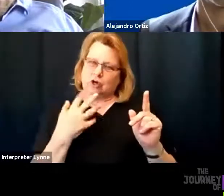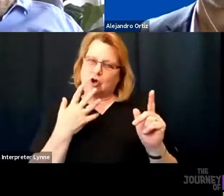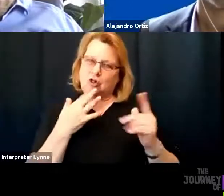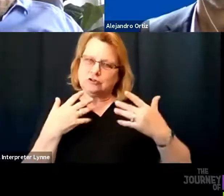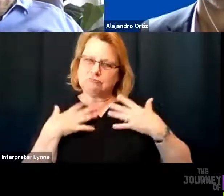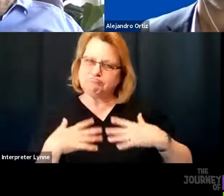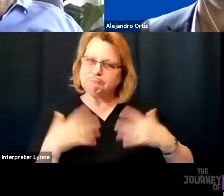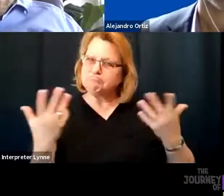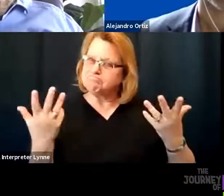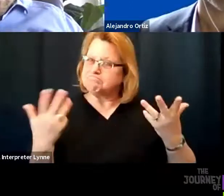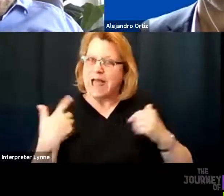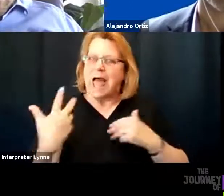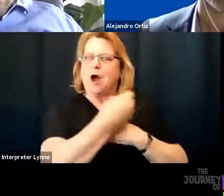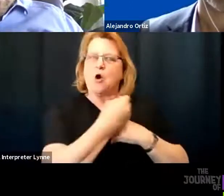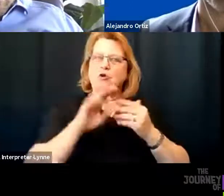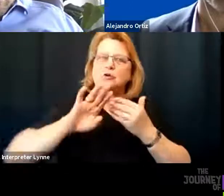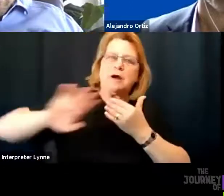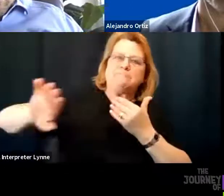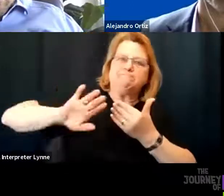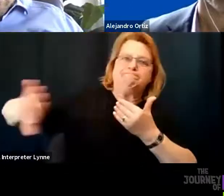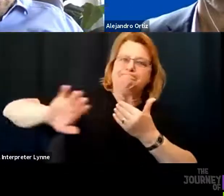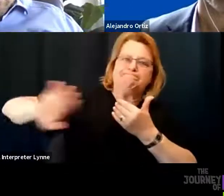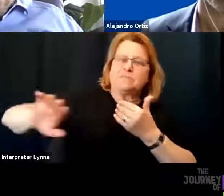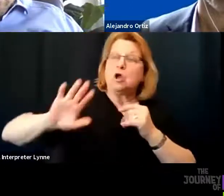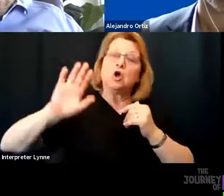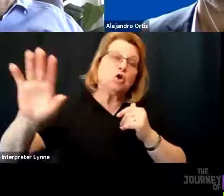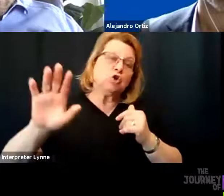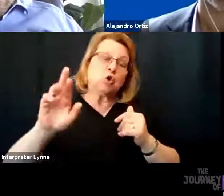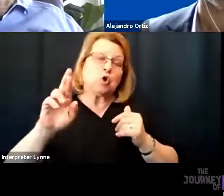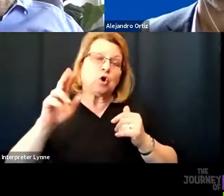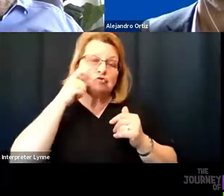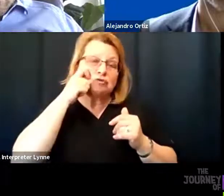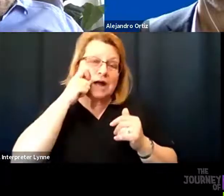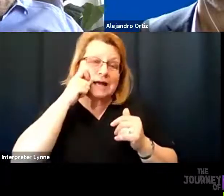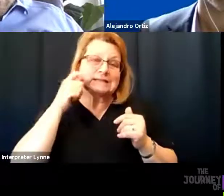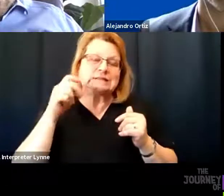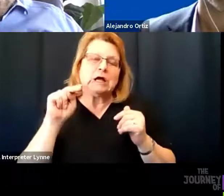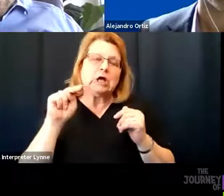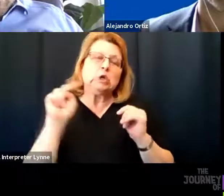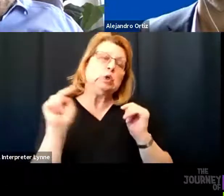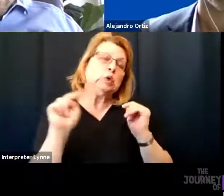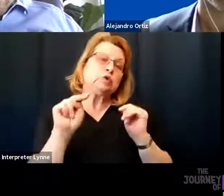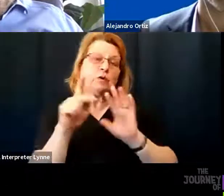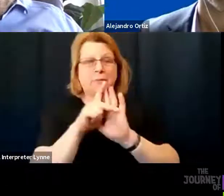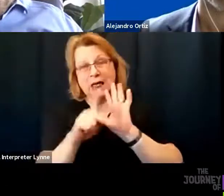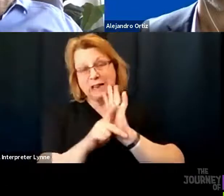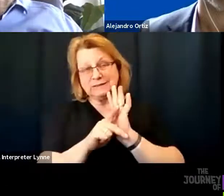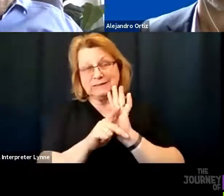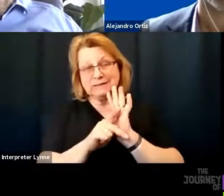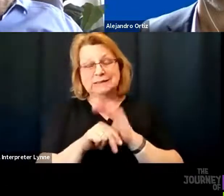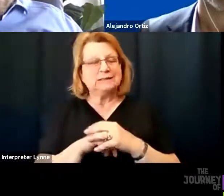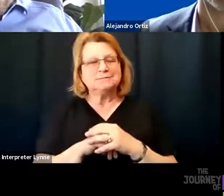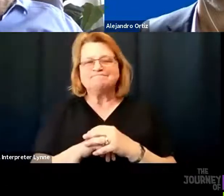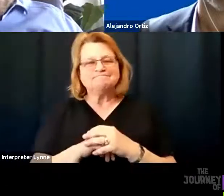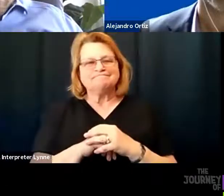years. And so your so-called race neutral policy, as was being explained, it